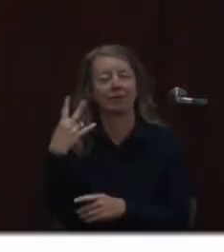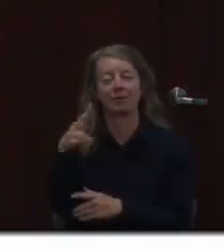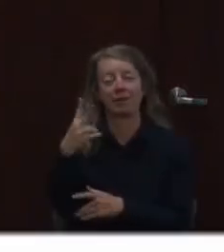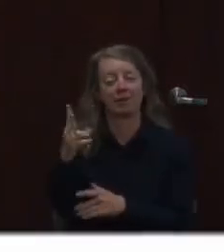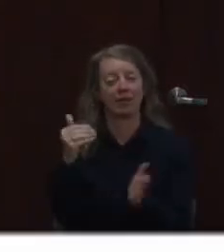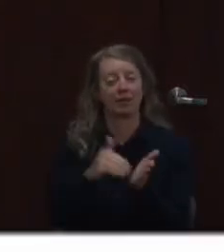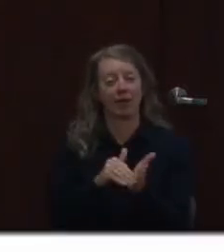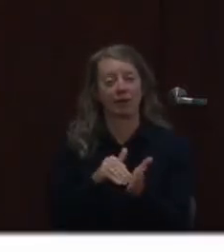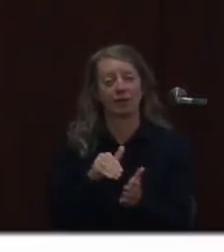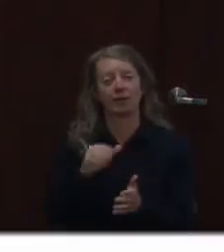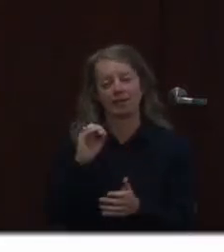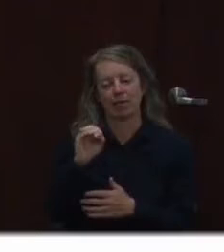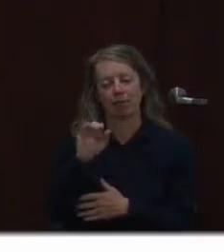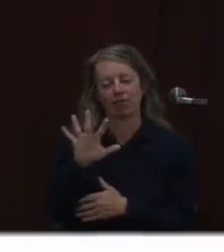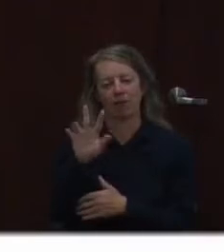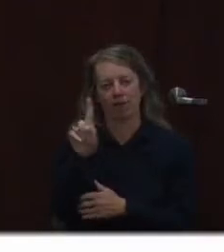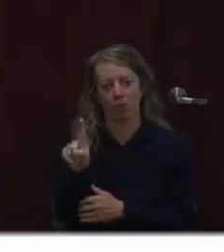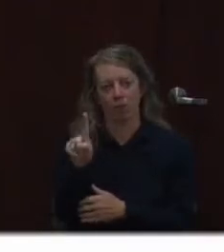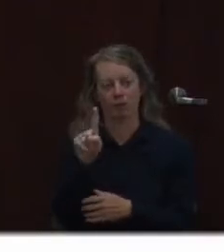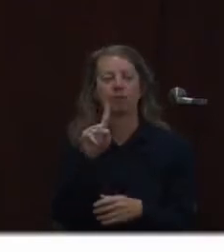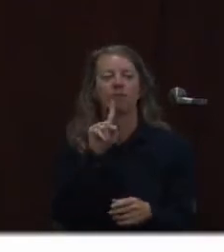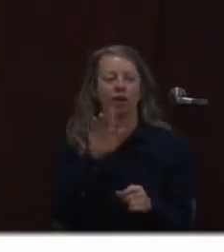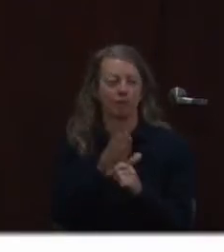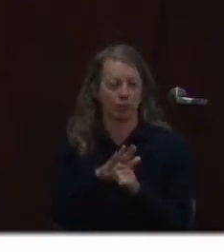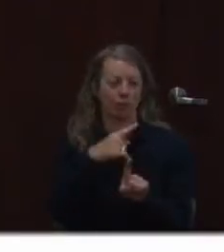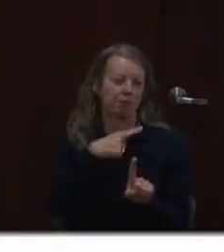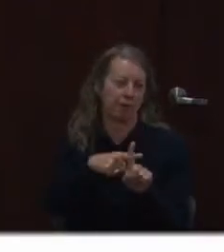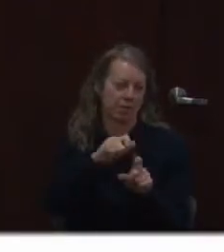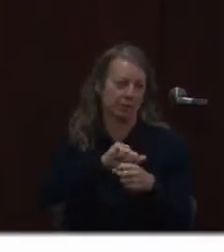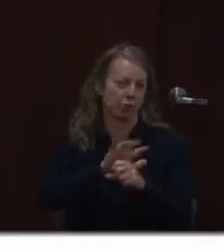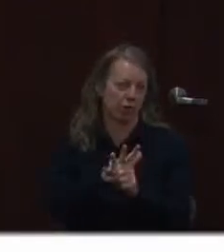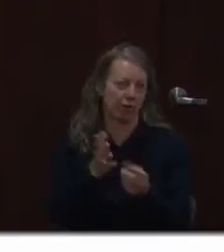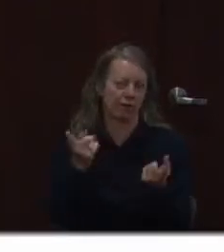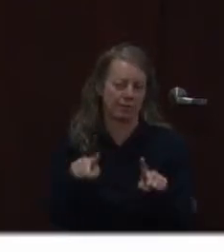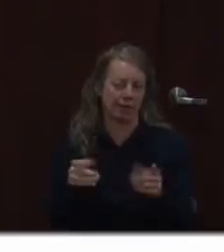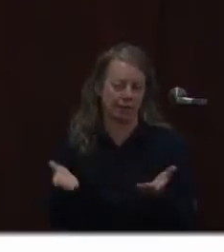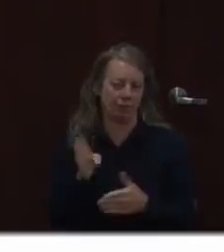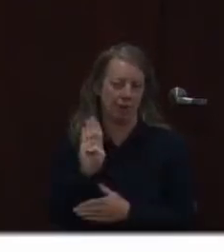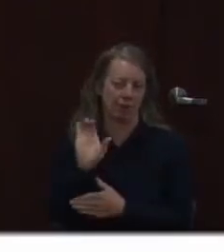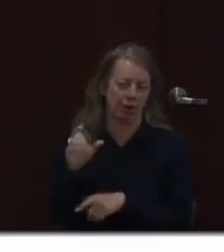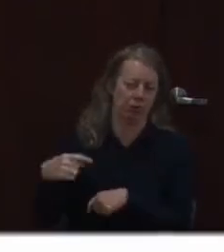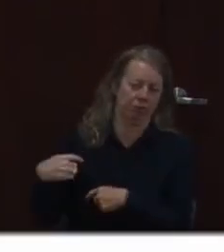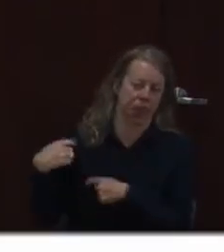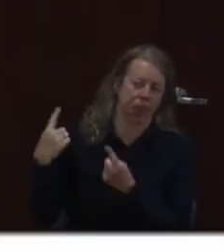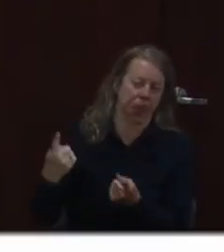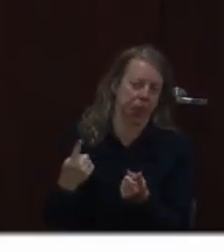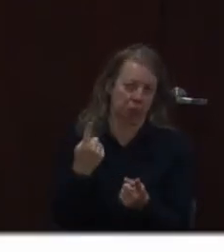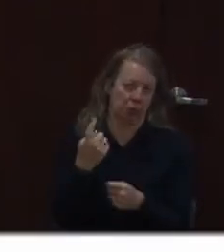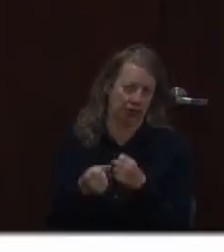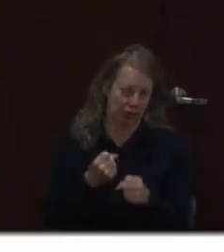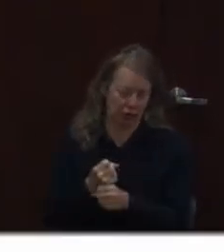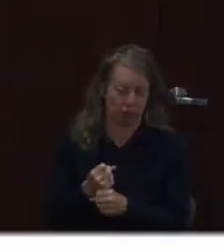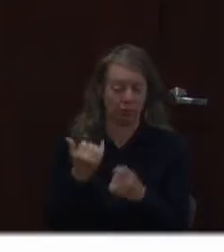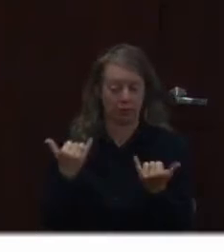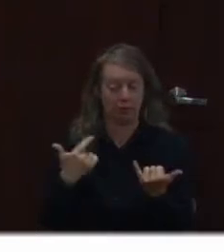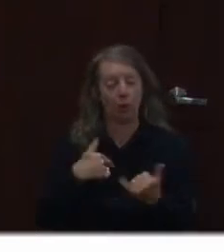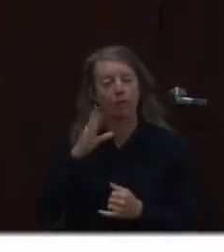17,051 confirmed COVID-19 cases have been identified in Buncombe County to date. We have now